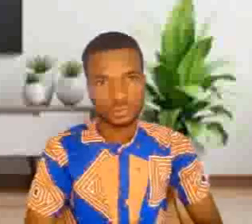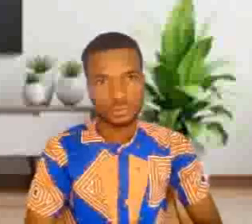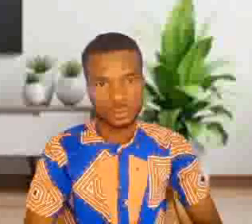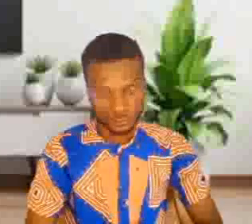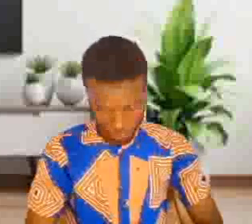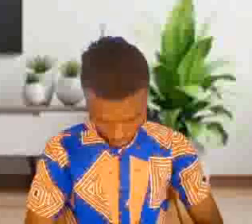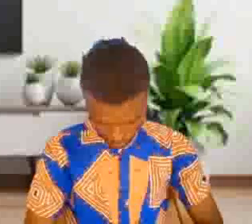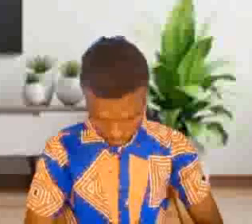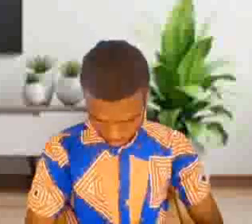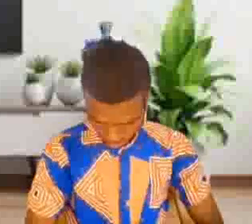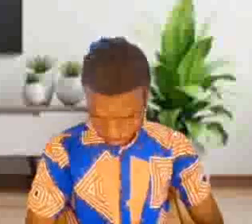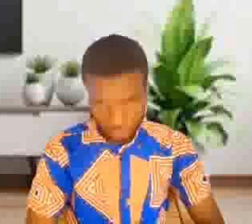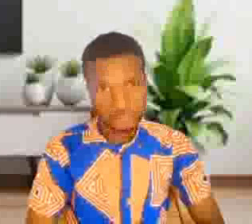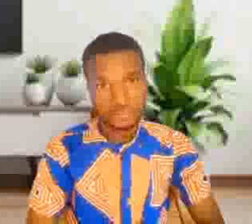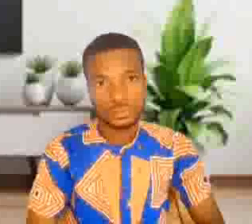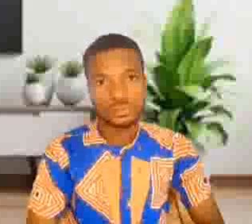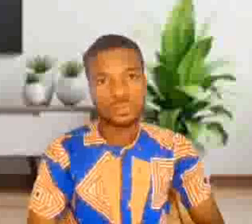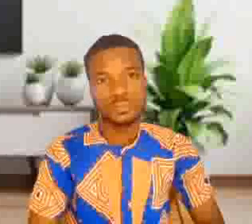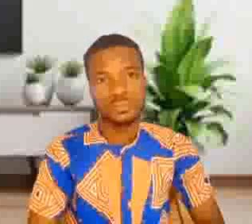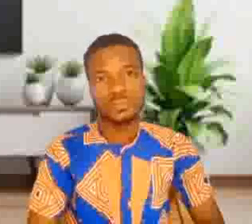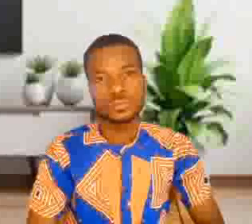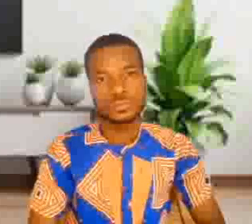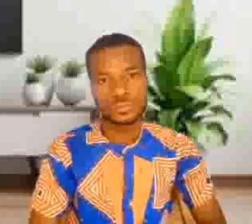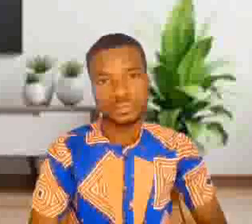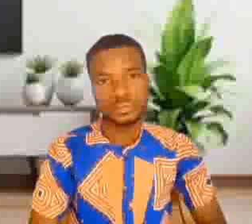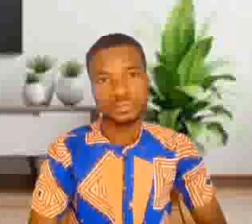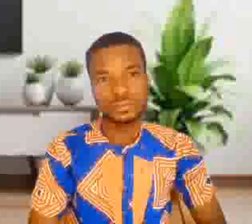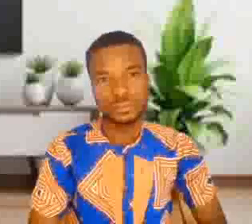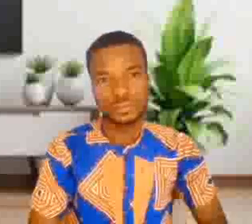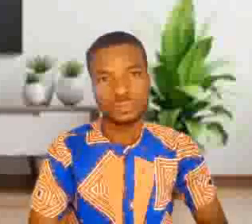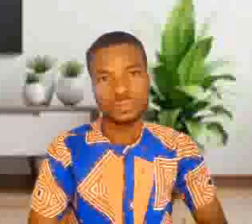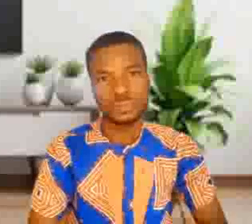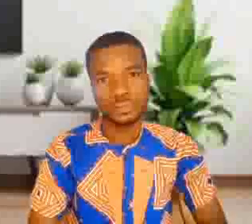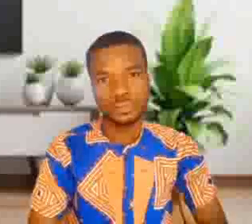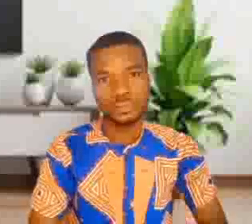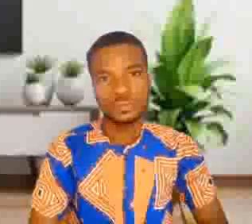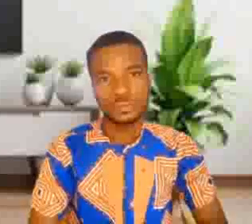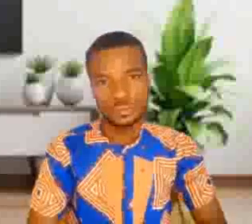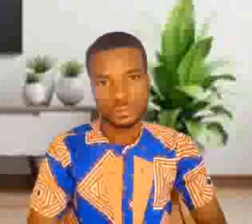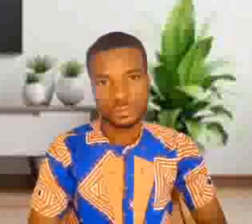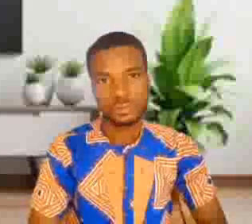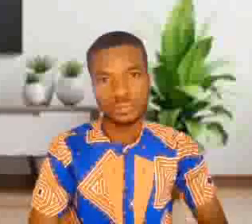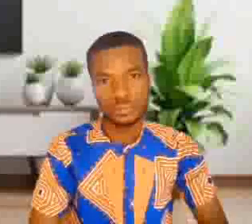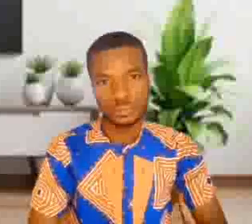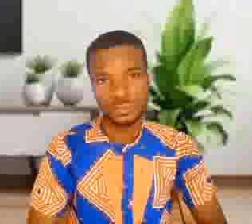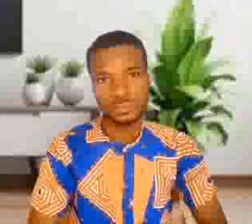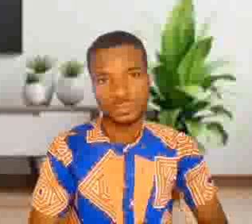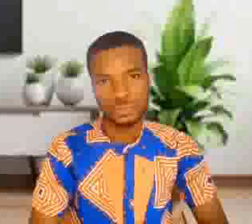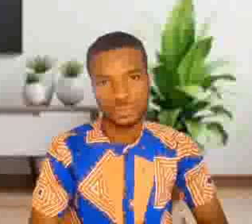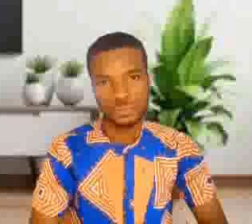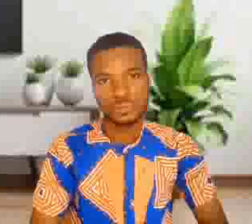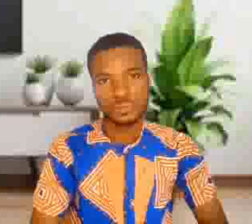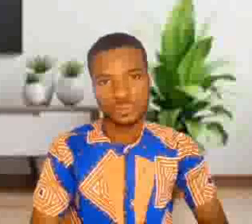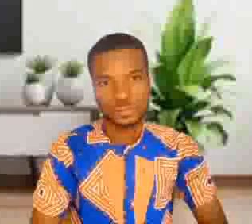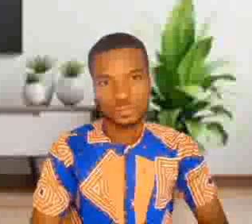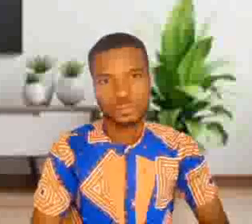is sustained by the blood. This is why you need to eat food every day in order to live in this realm.